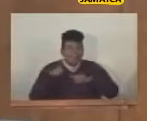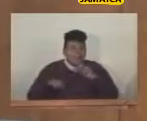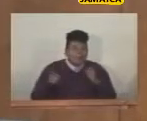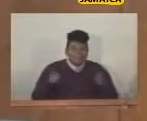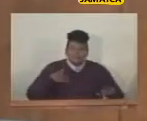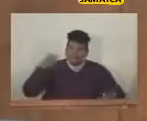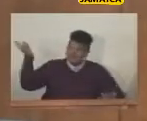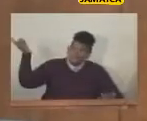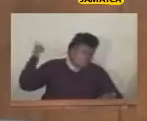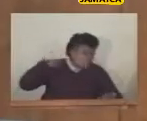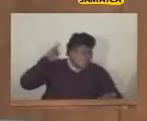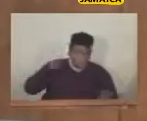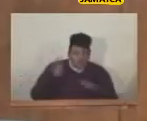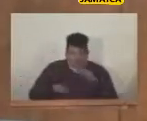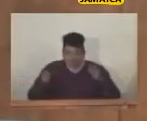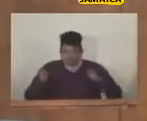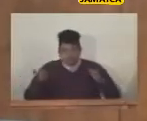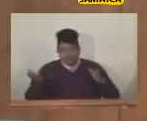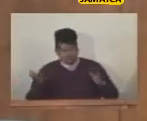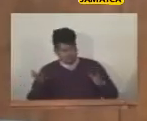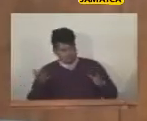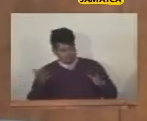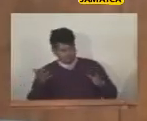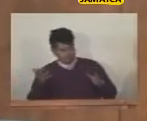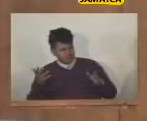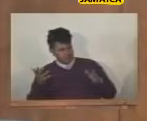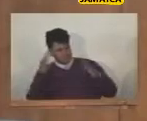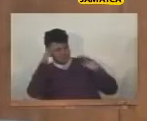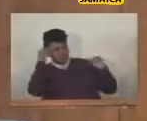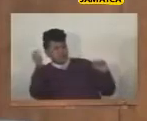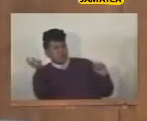happen again anywhere in Jamaica.